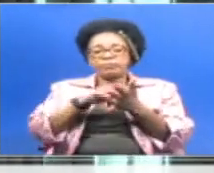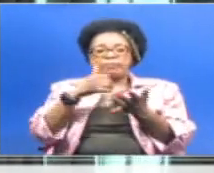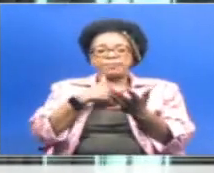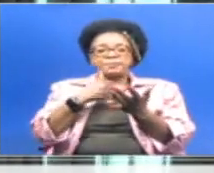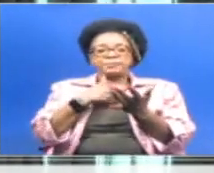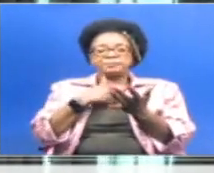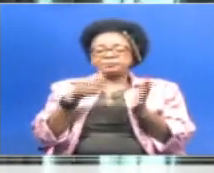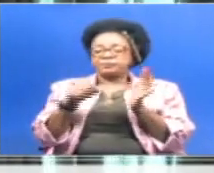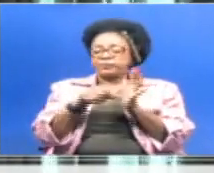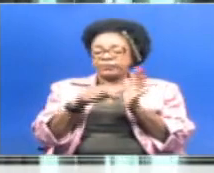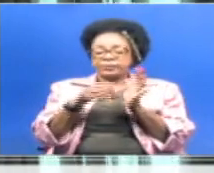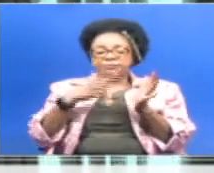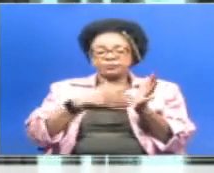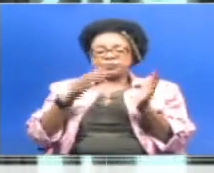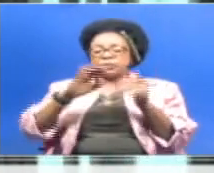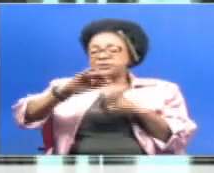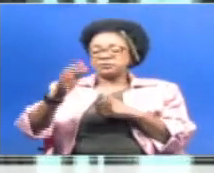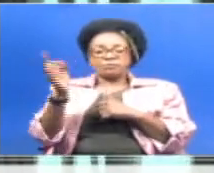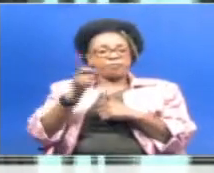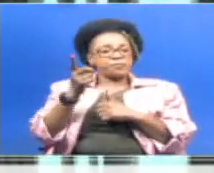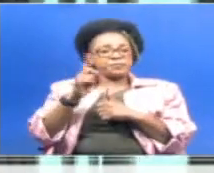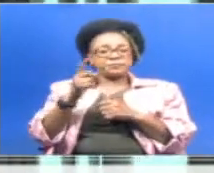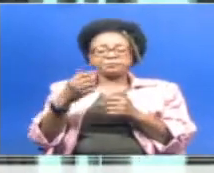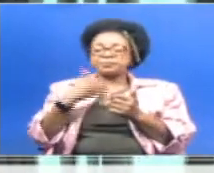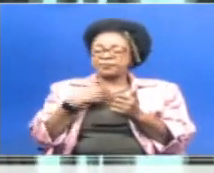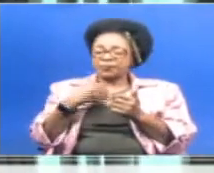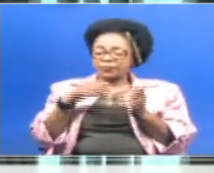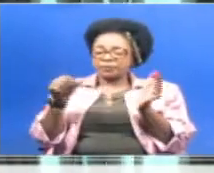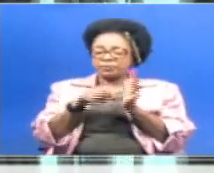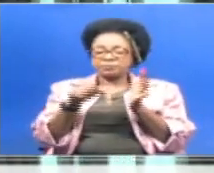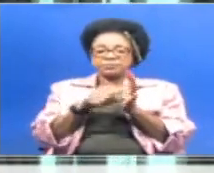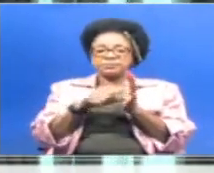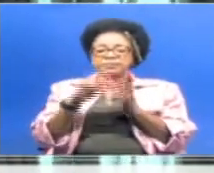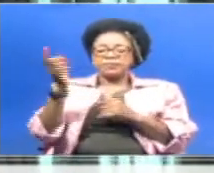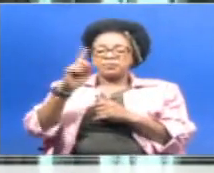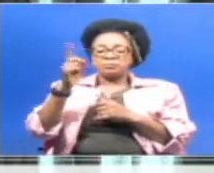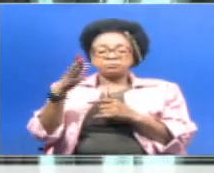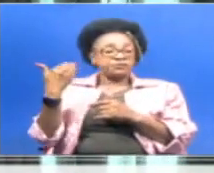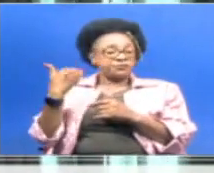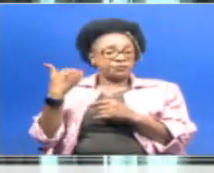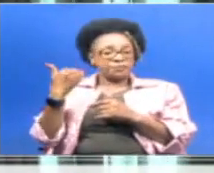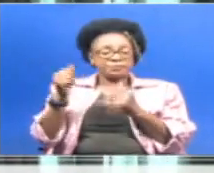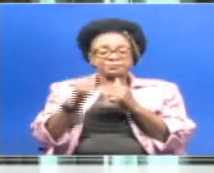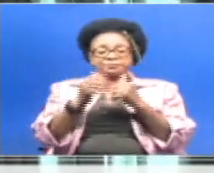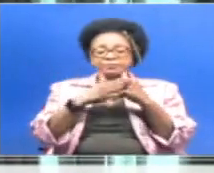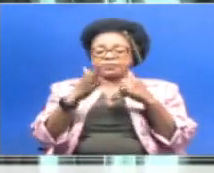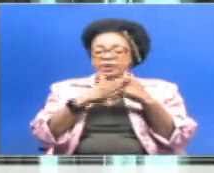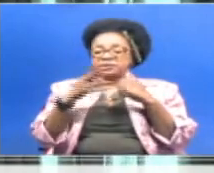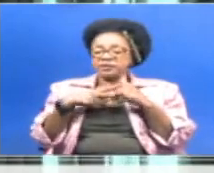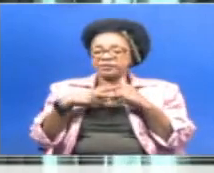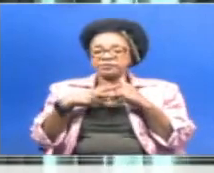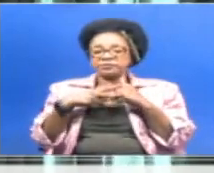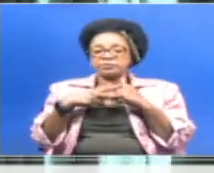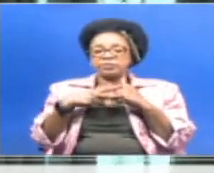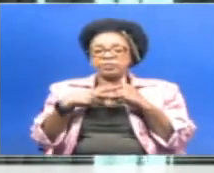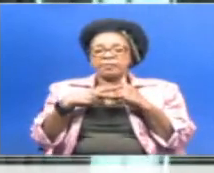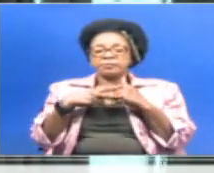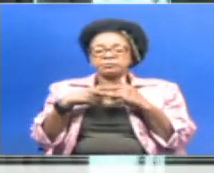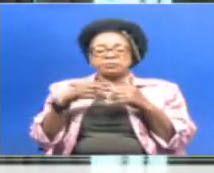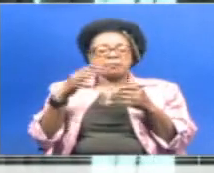big problem in our cities. We have had a very big problem in Nairobi. We had a big problem in Nairobi in 1997, and we lost many